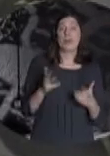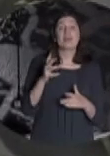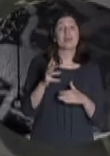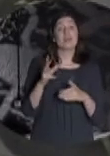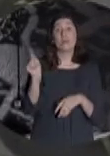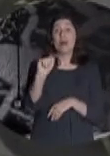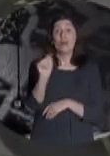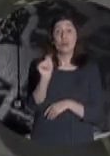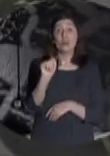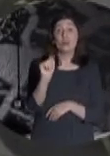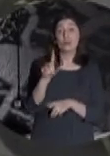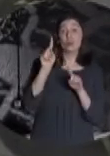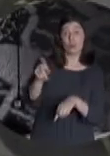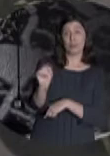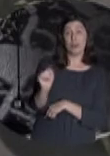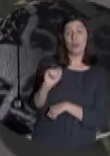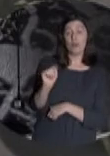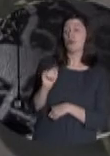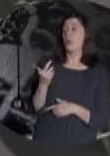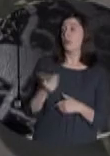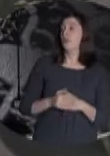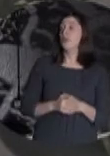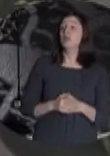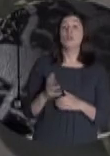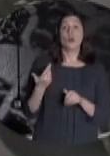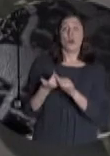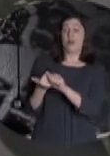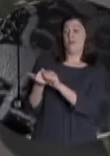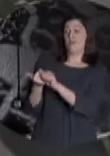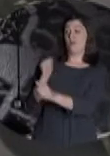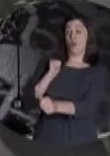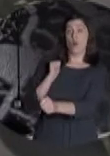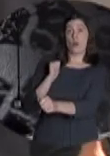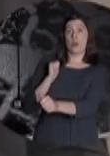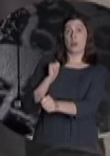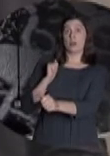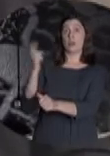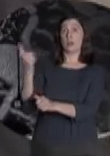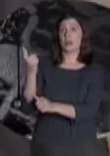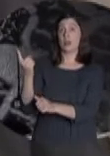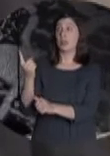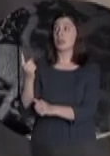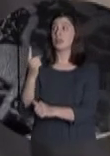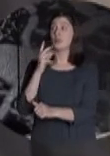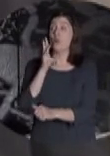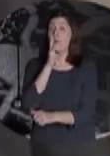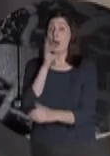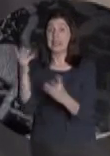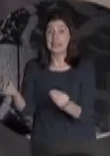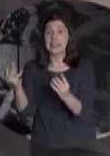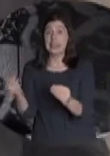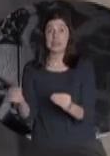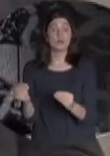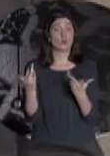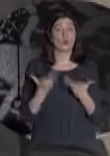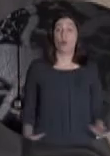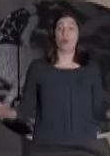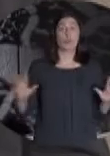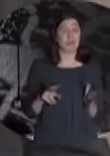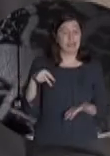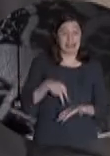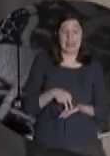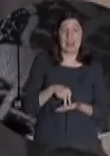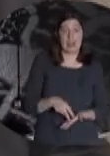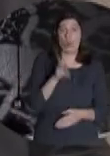bathroom may be safe. You want to be away from an area that's wet. You don't want to be standing in